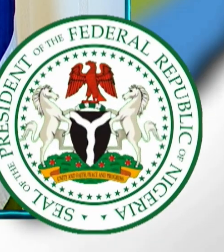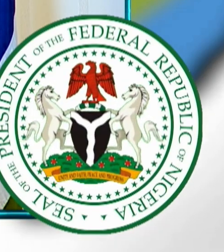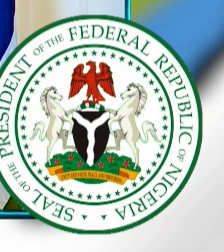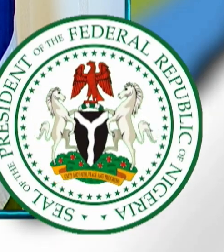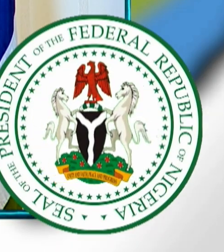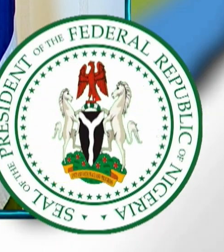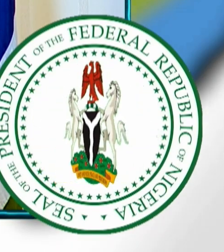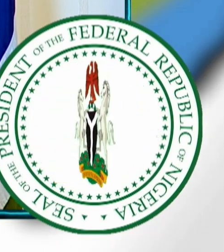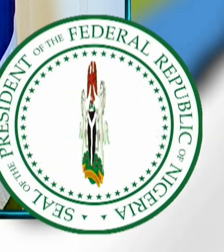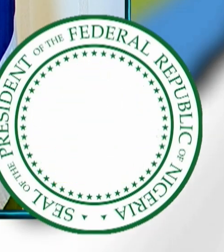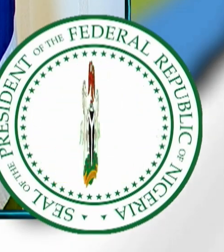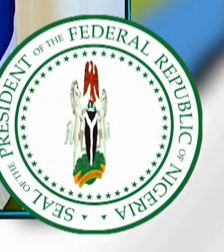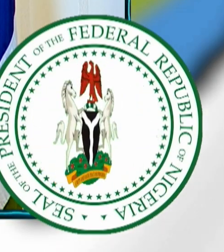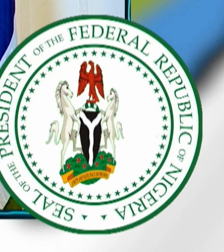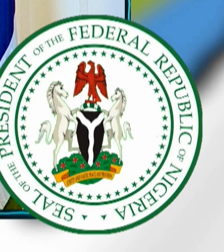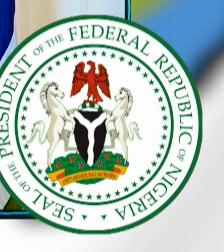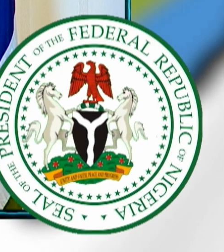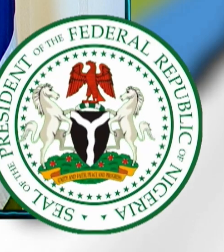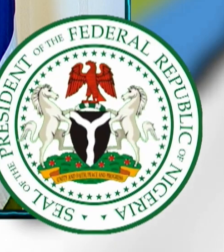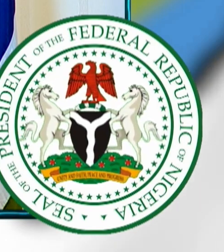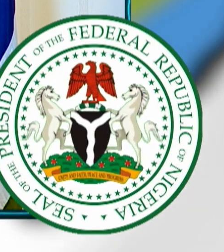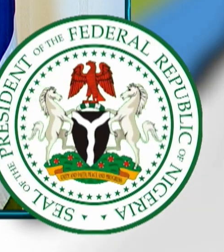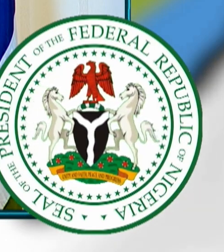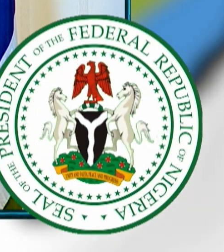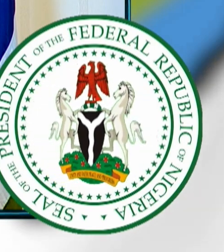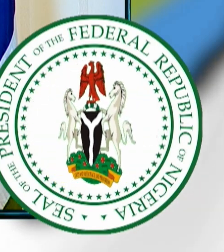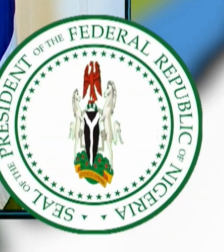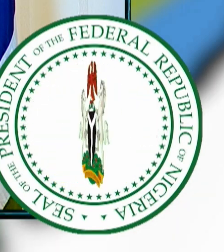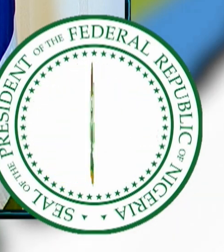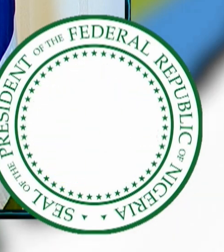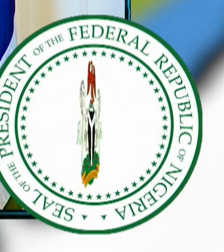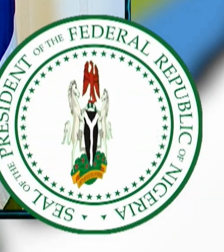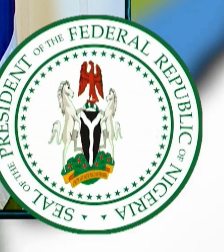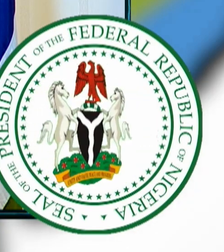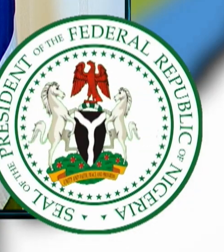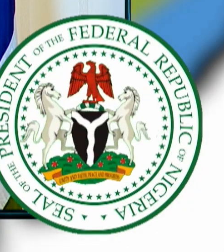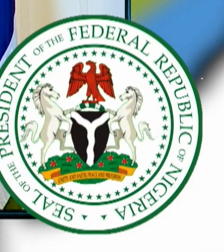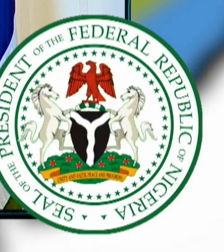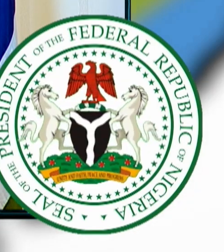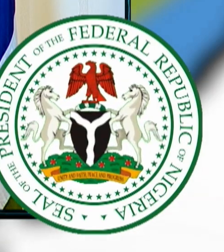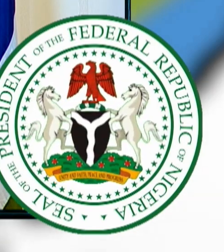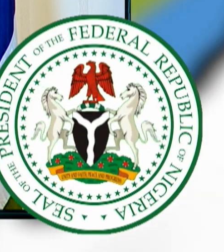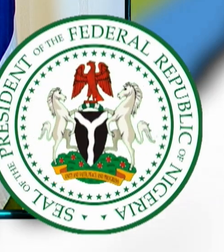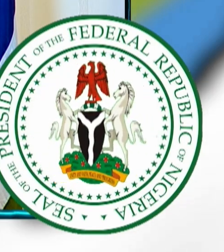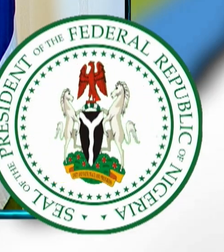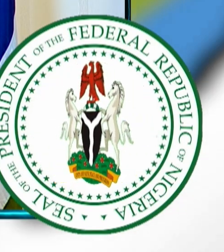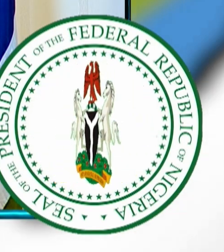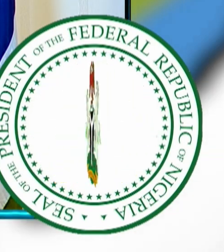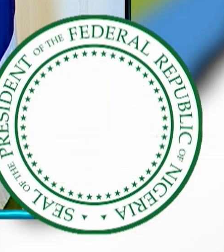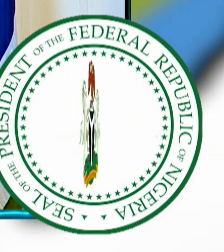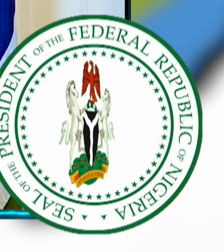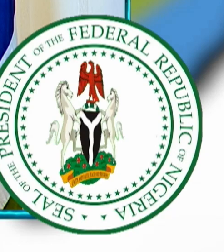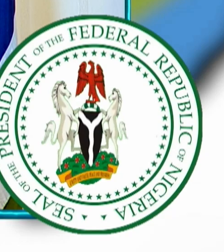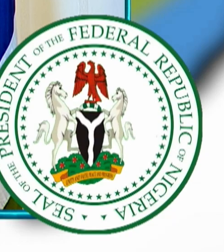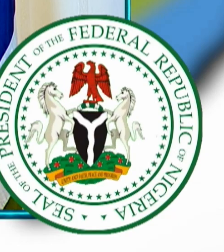Enterprises, IDICE, a program to empower our young people, creating millions of IT